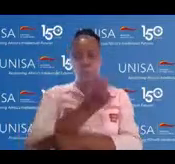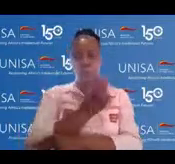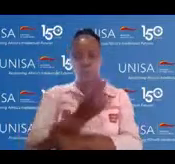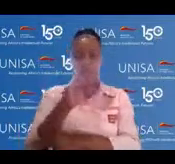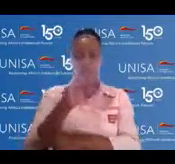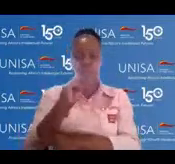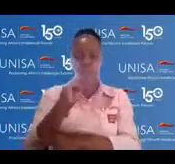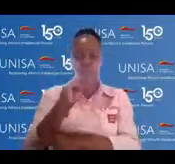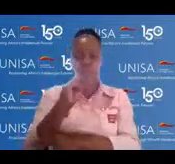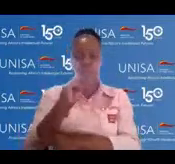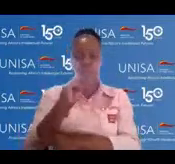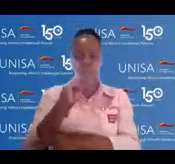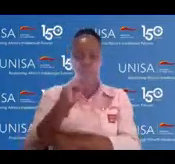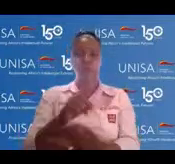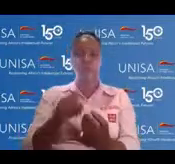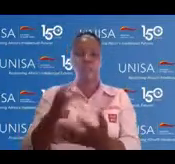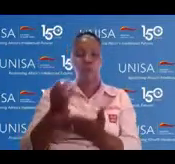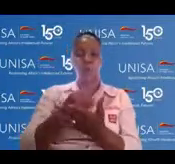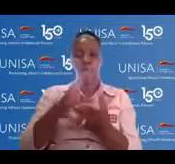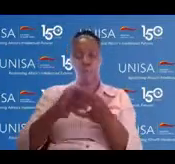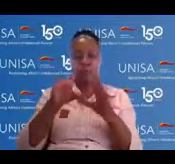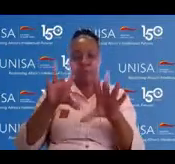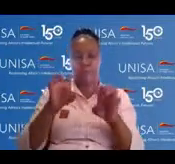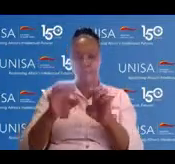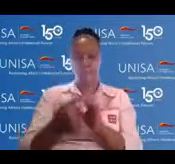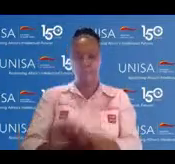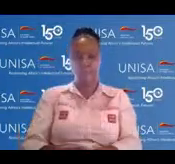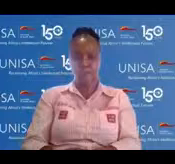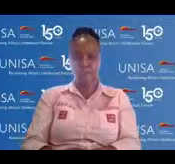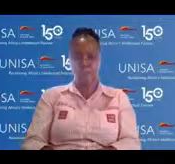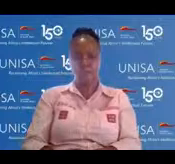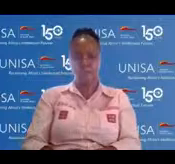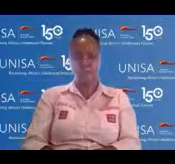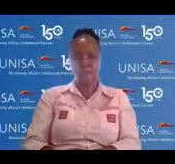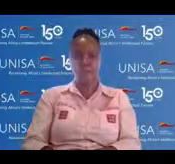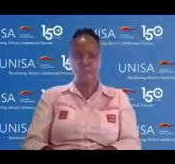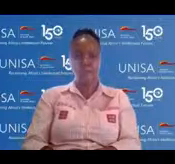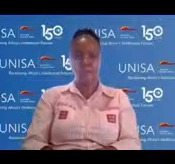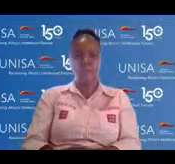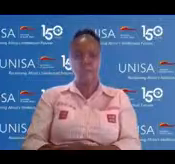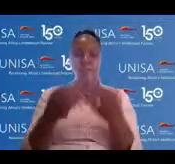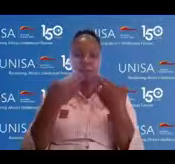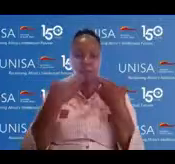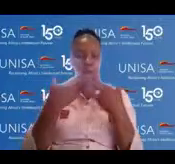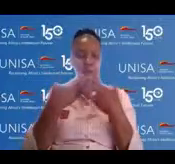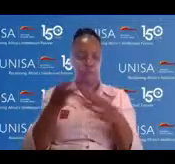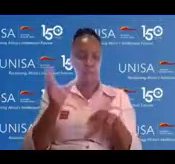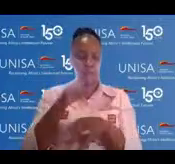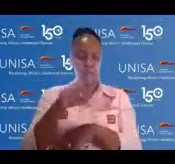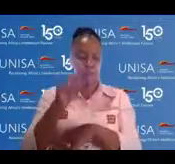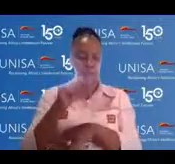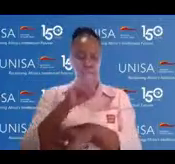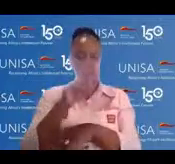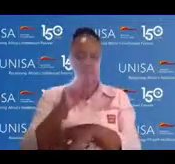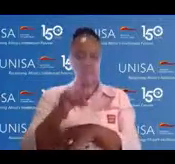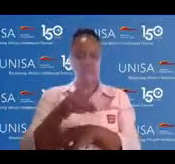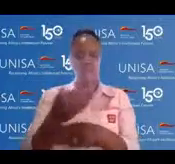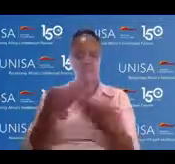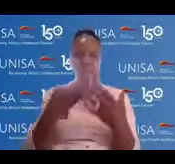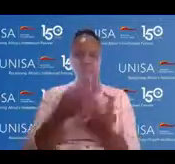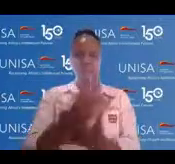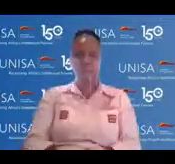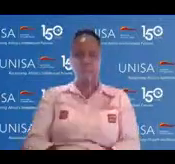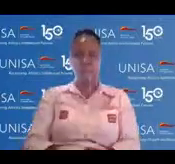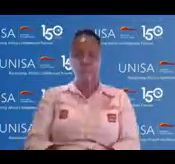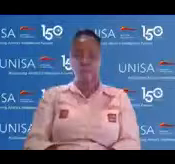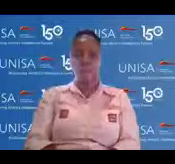take-home exams. So with that, thank you, Denzel. I'll hand back over to you. Thanks so much,